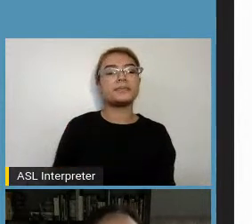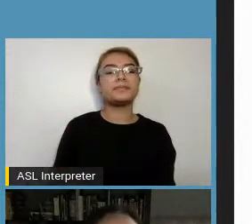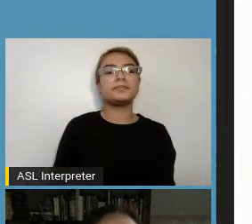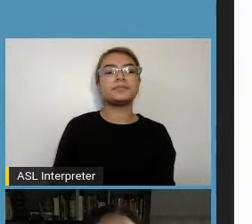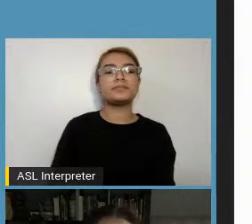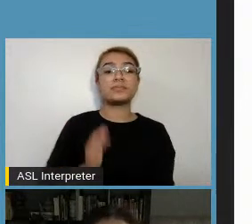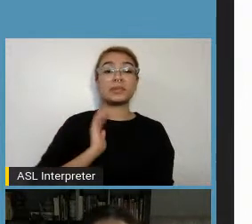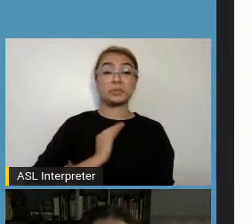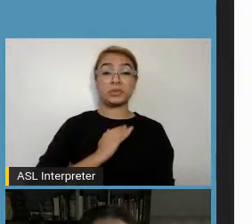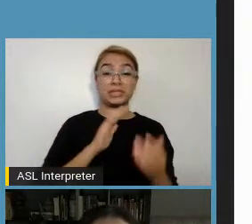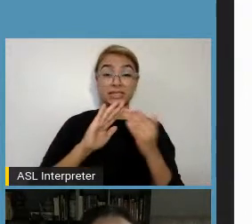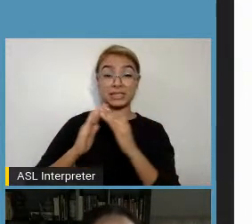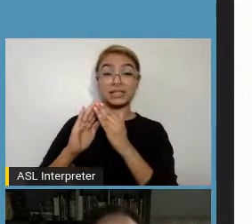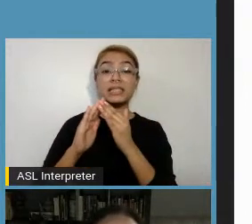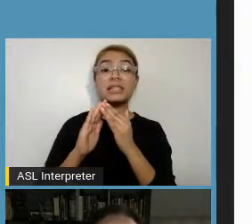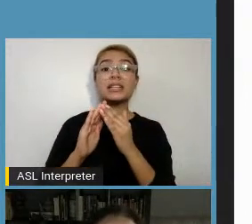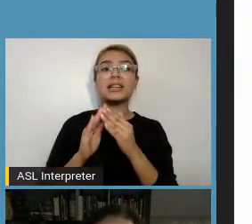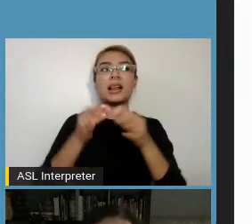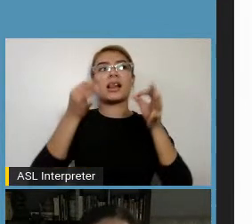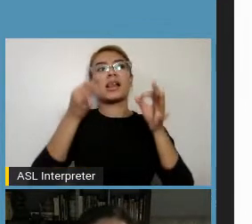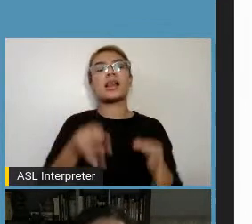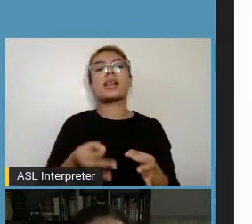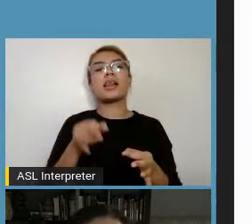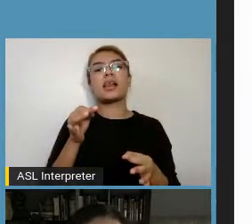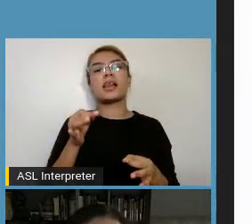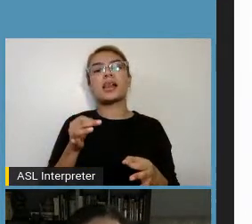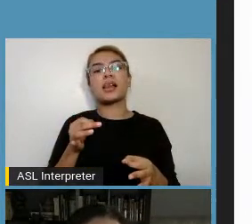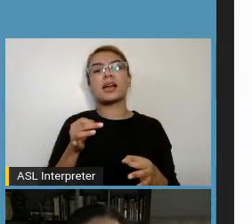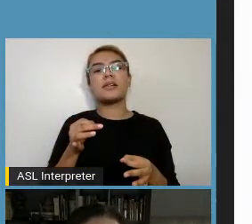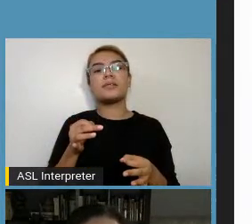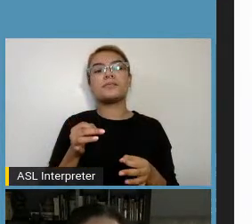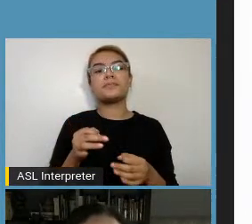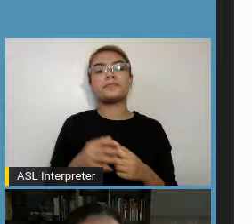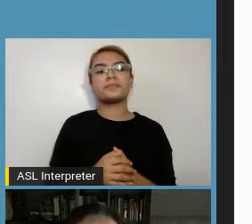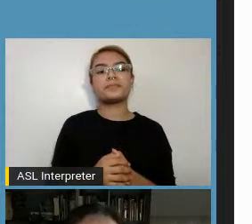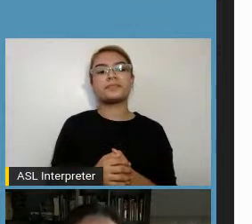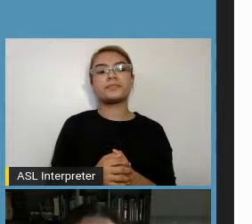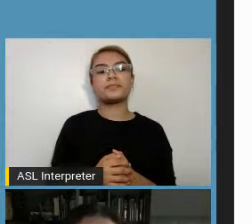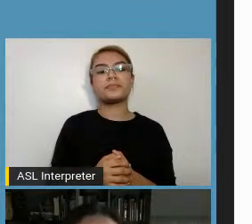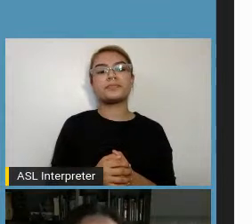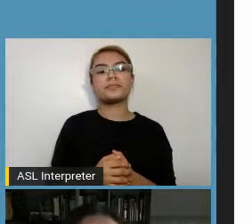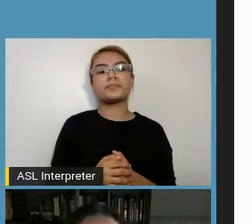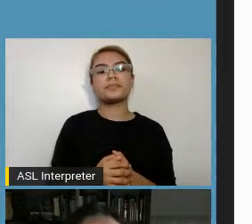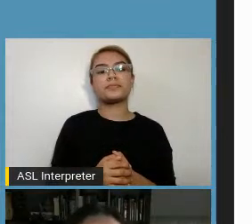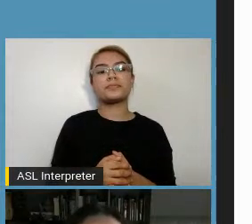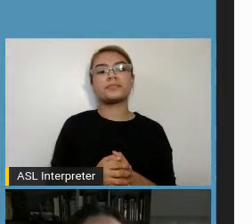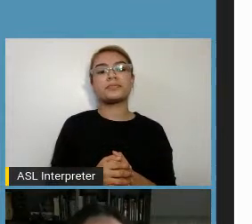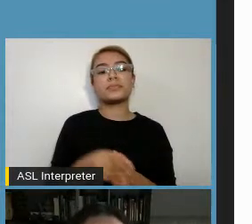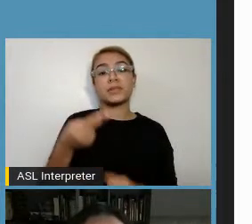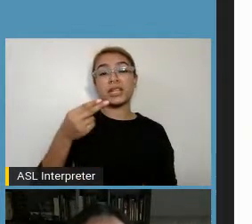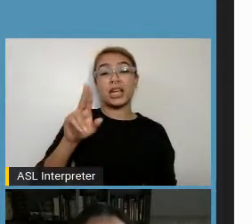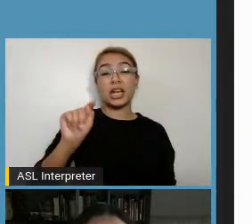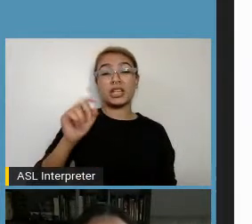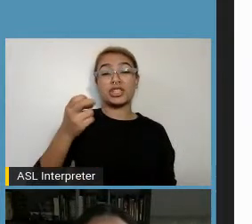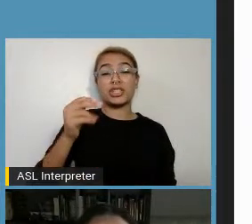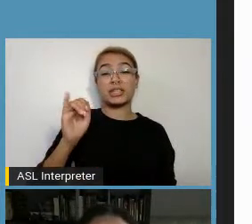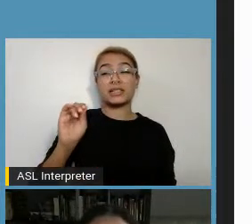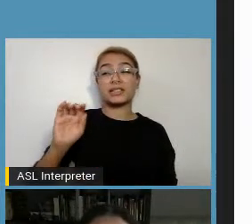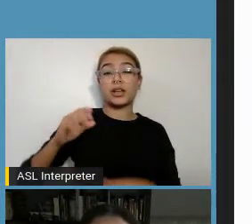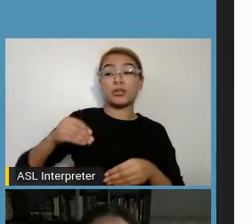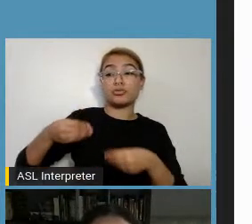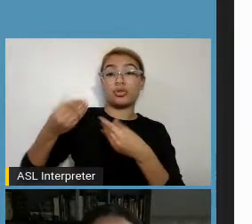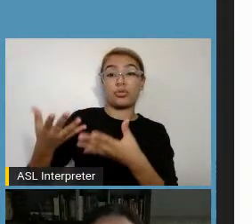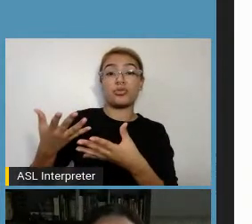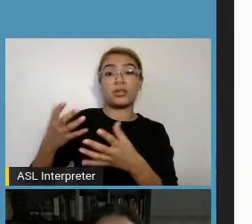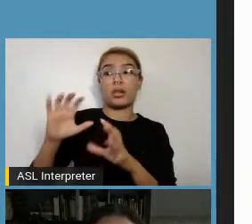Our city had decided at that point to, John Hutchings in 1955 actually donated his whole